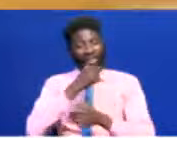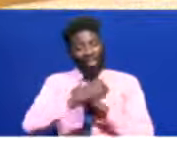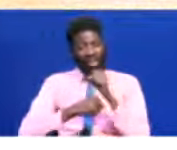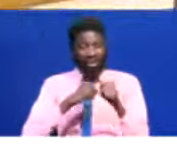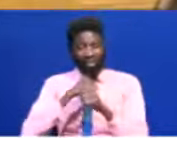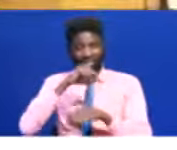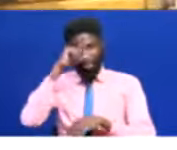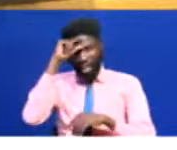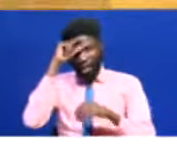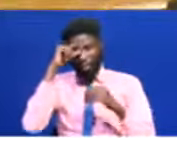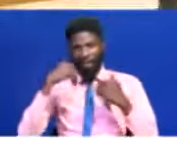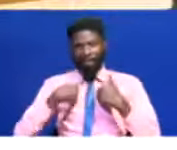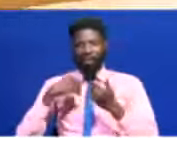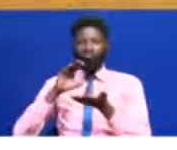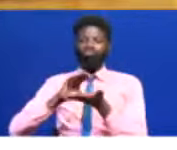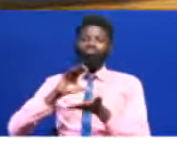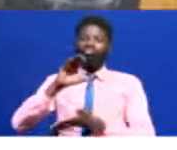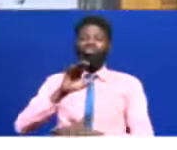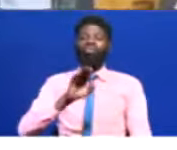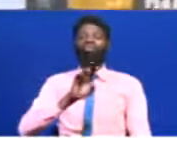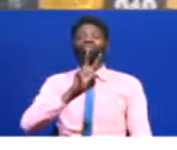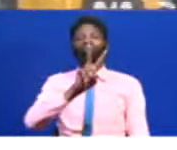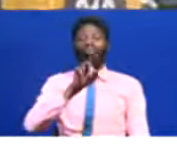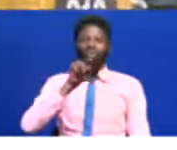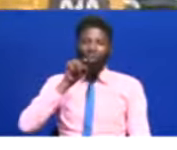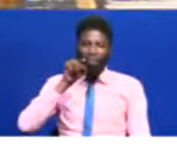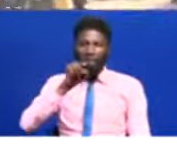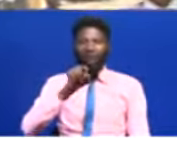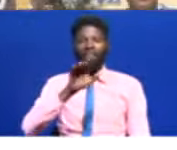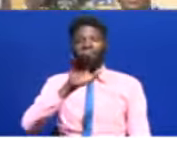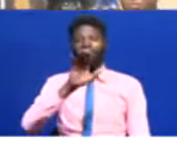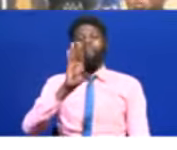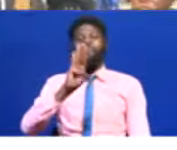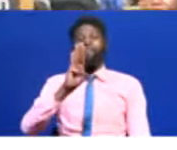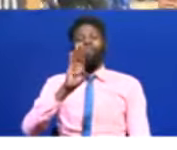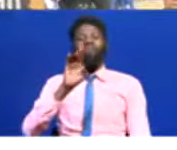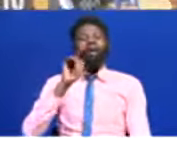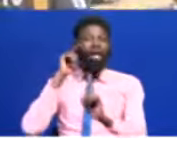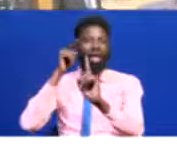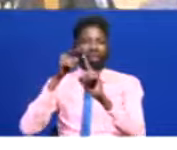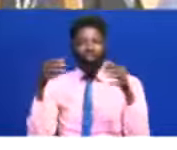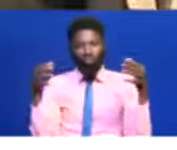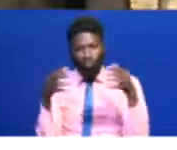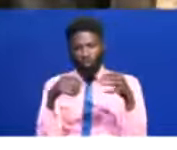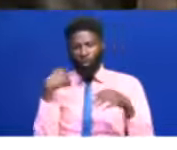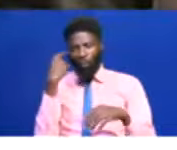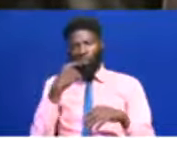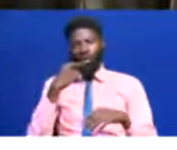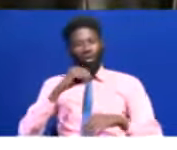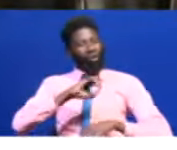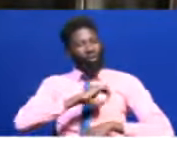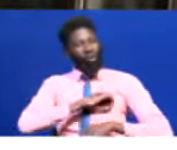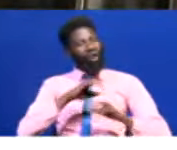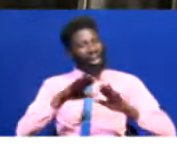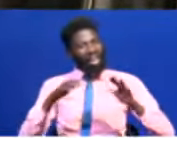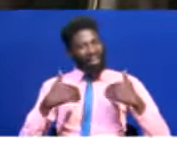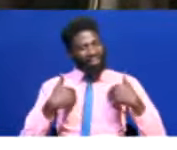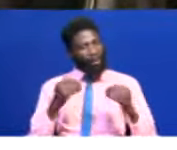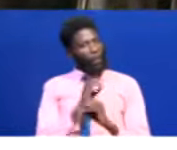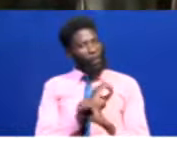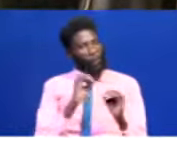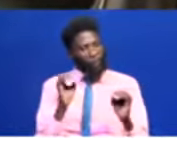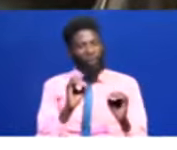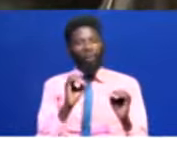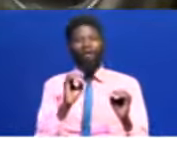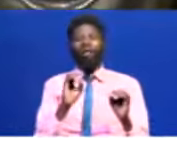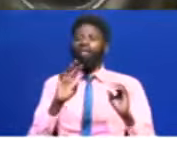billion, which will be used to settle squatters across the country. And more so where